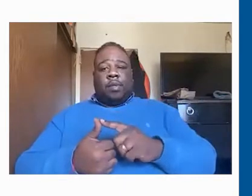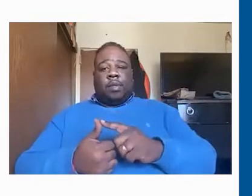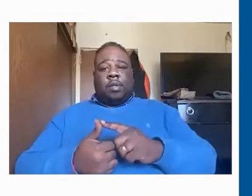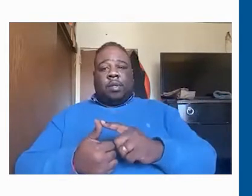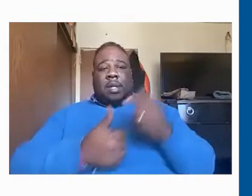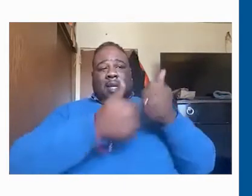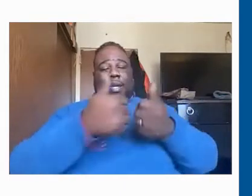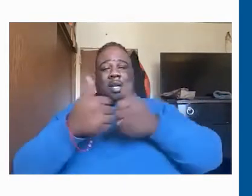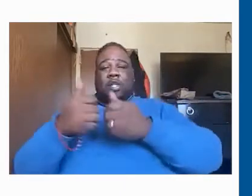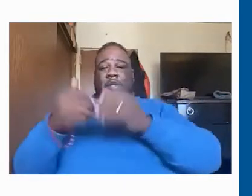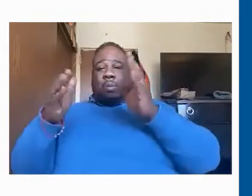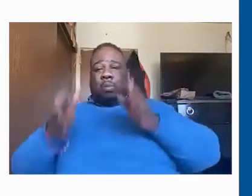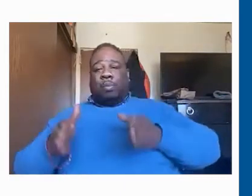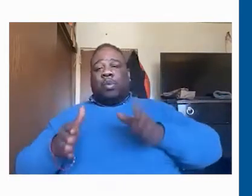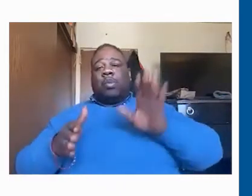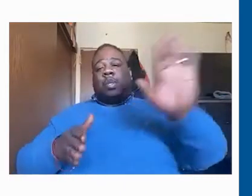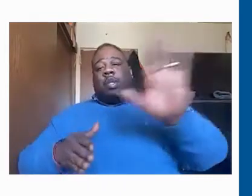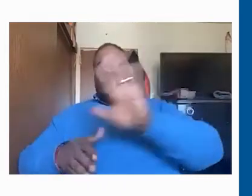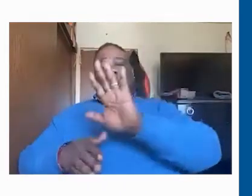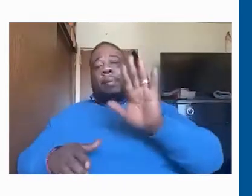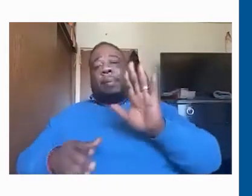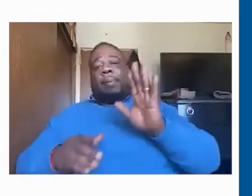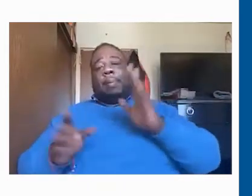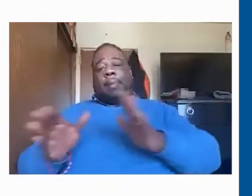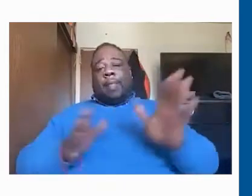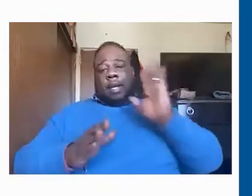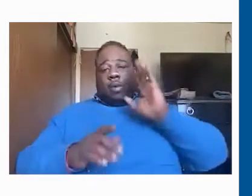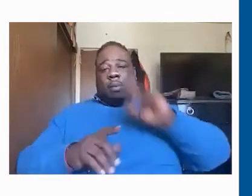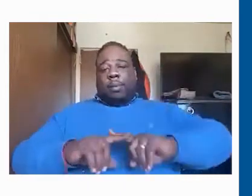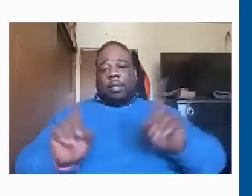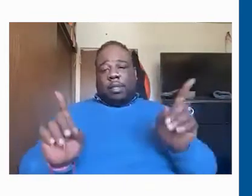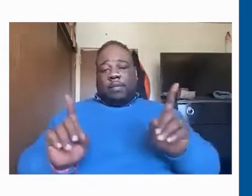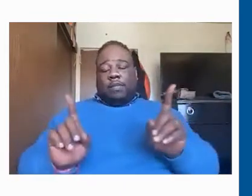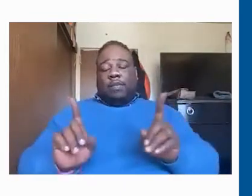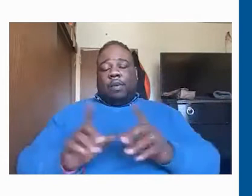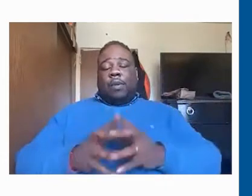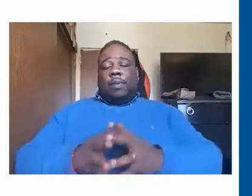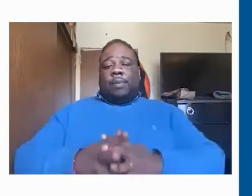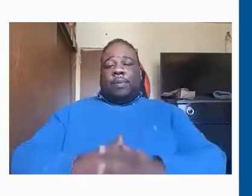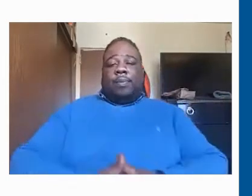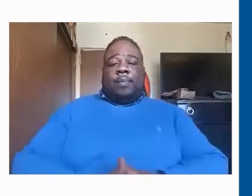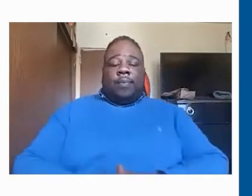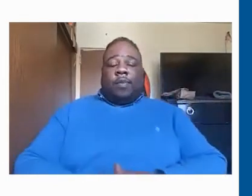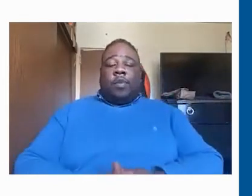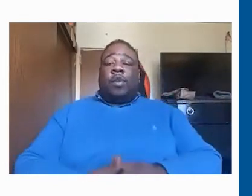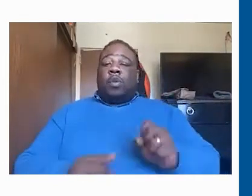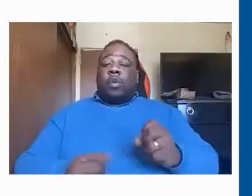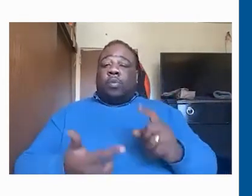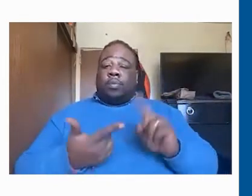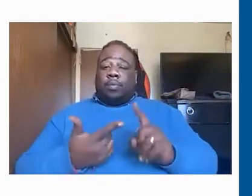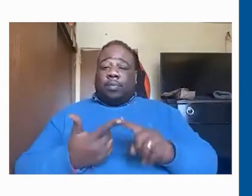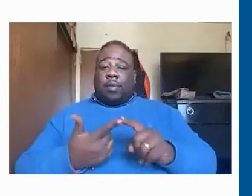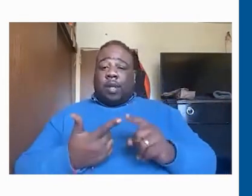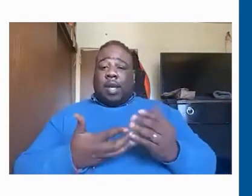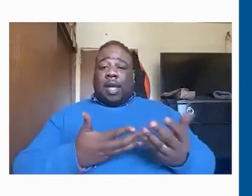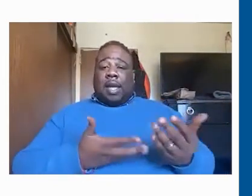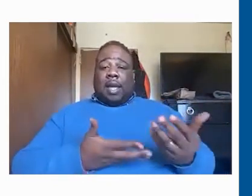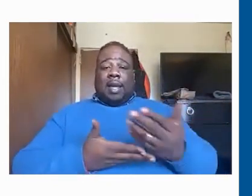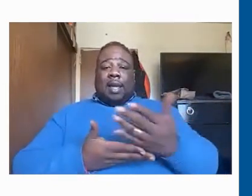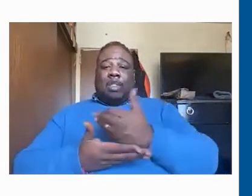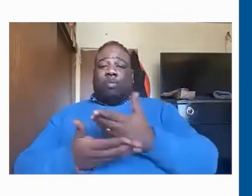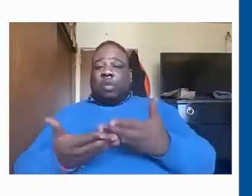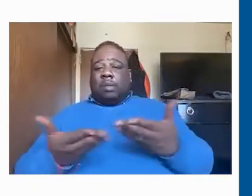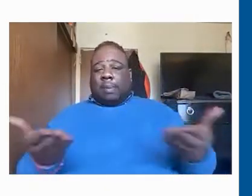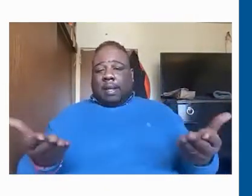what their needs are specifically. So gathering supplies is the second section of the My Emergency Plan. And this